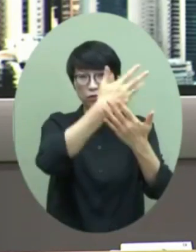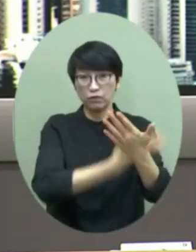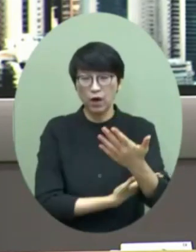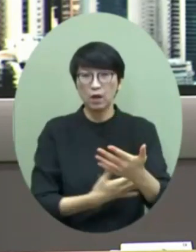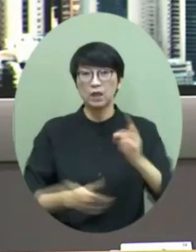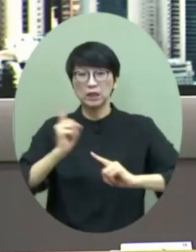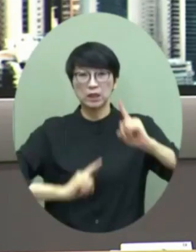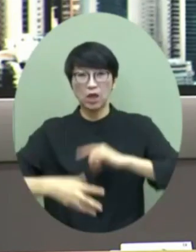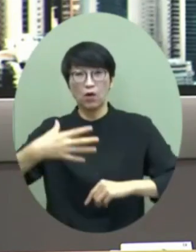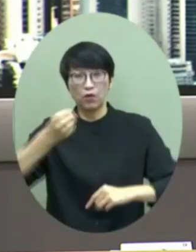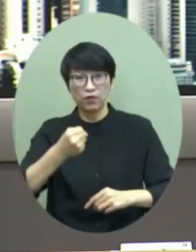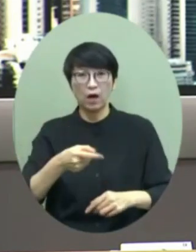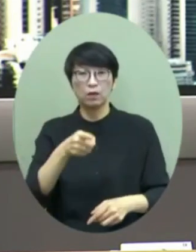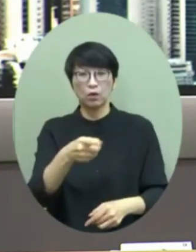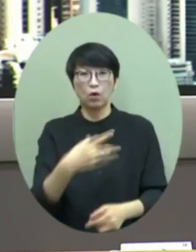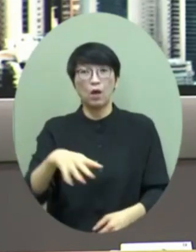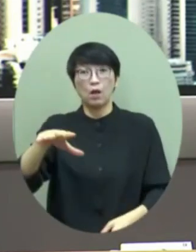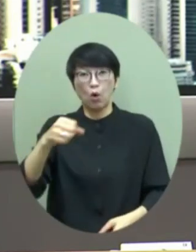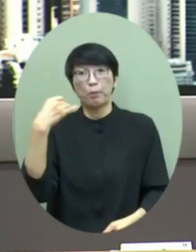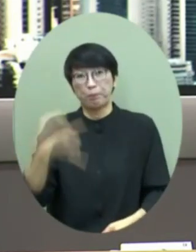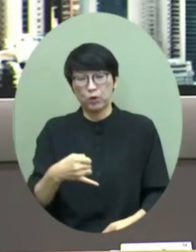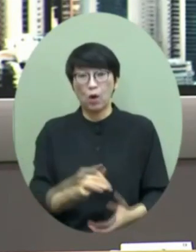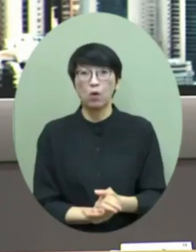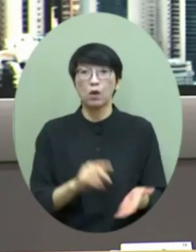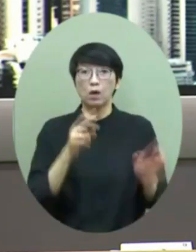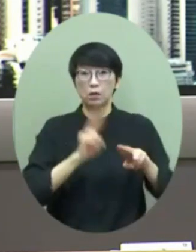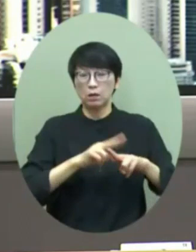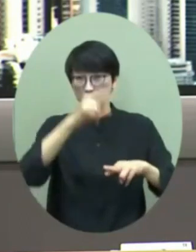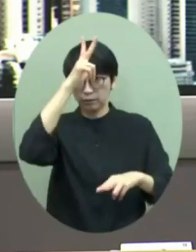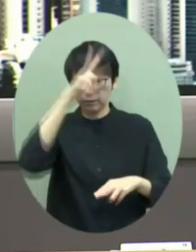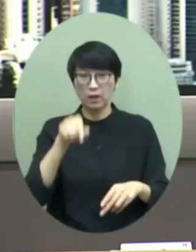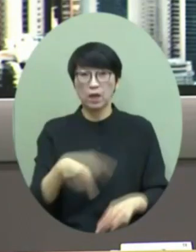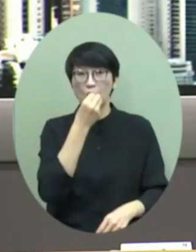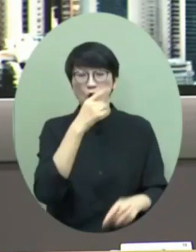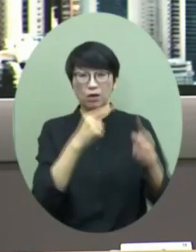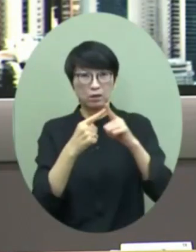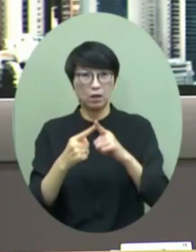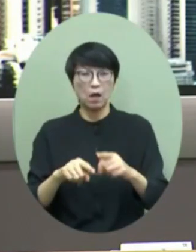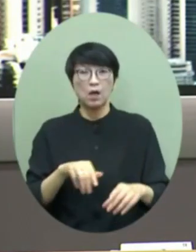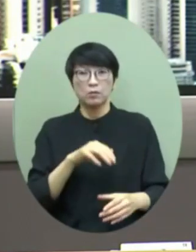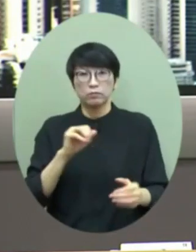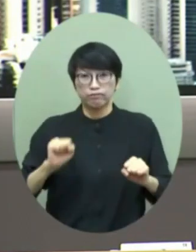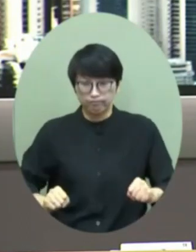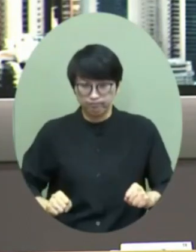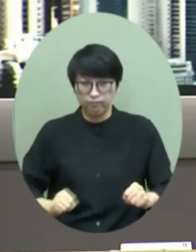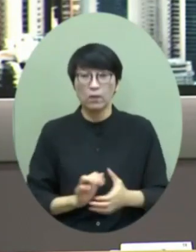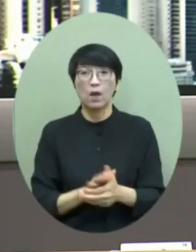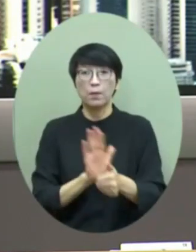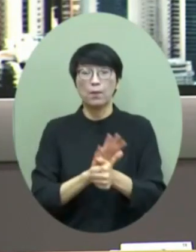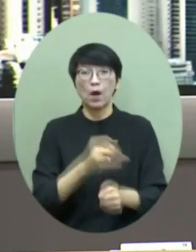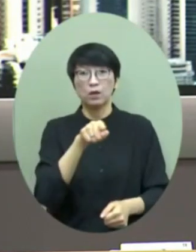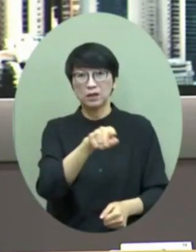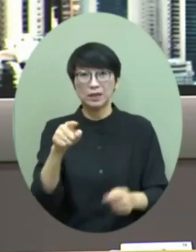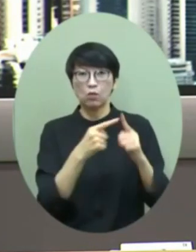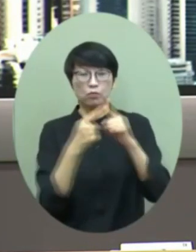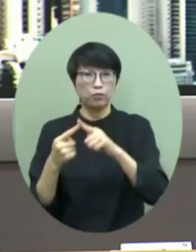period, many people have lost the freedoms they should enjoy in accordance with the law. The central authorities are determined